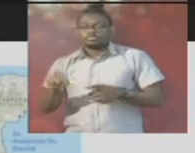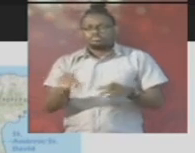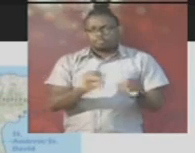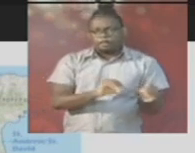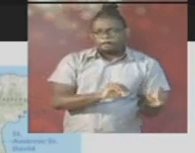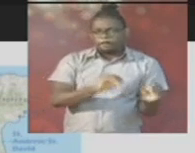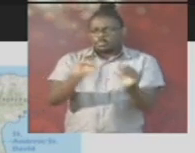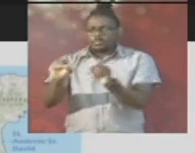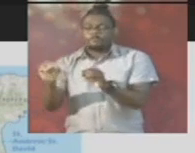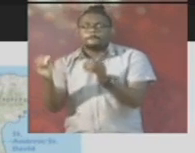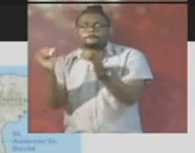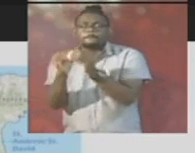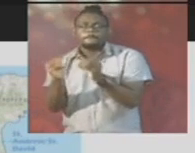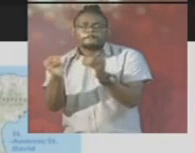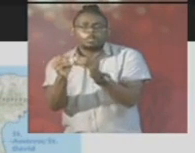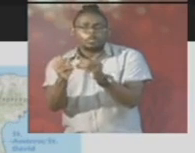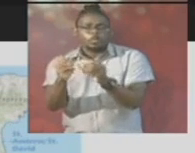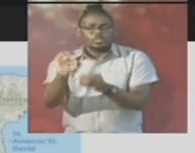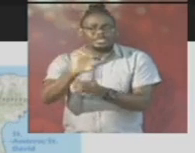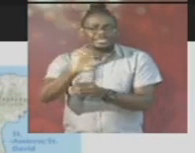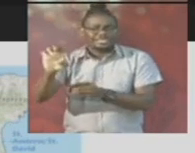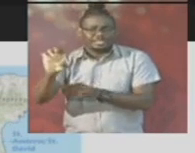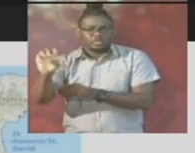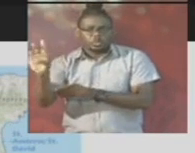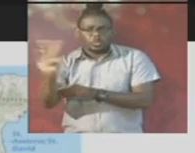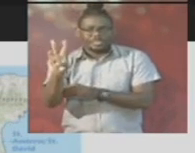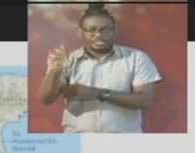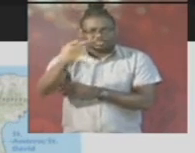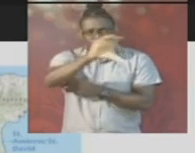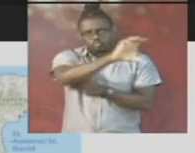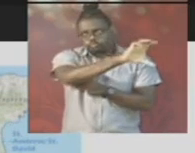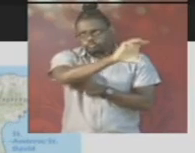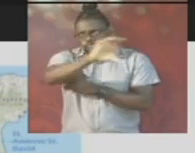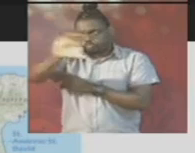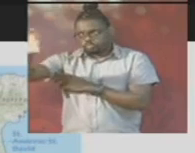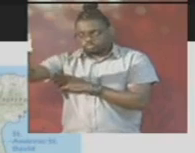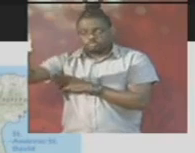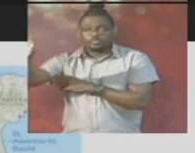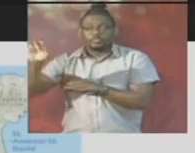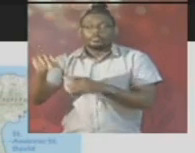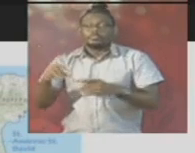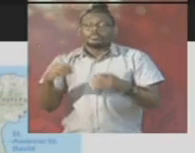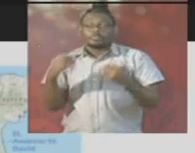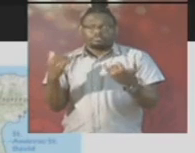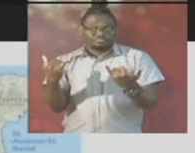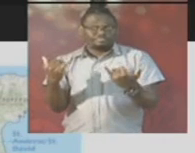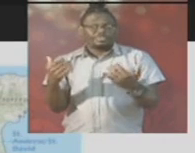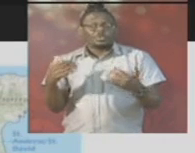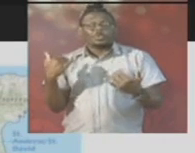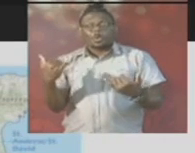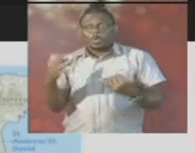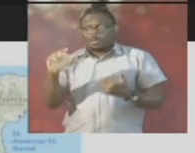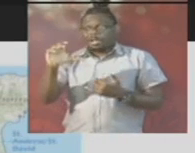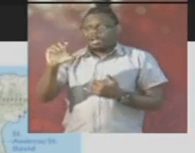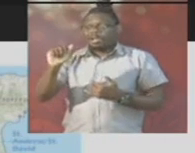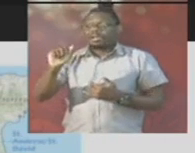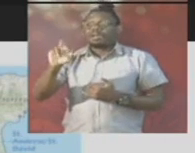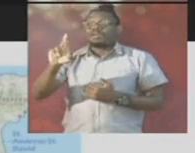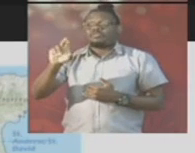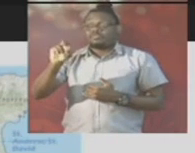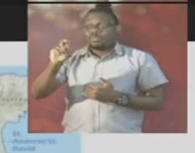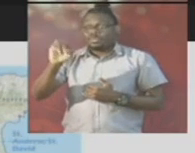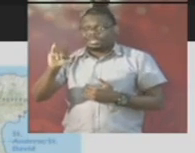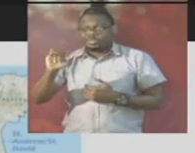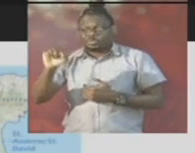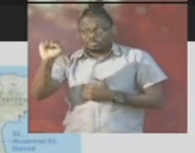accumulate large numbers of cases, while large numbers of cases continued in the previous counties of Kearney, Victoria, St. Patrick. Next slide, please.